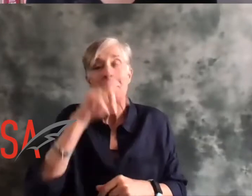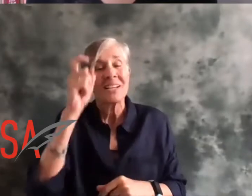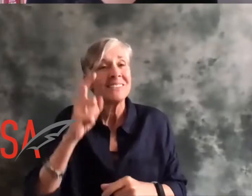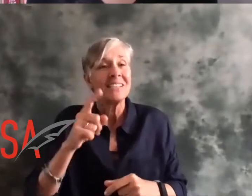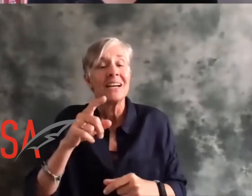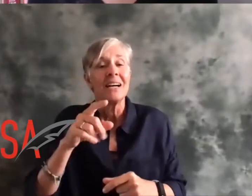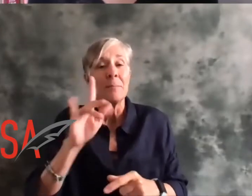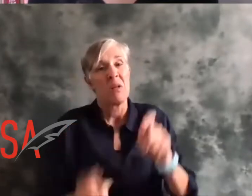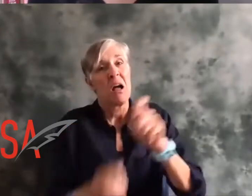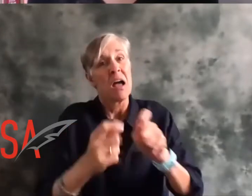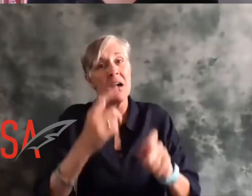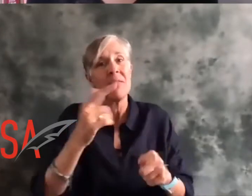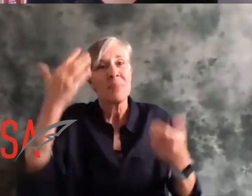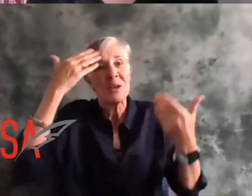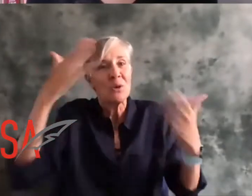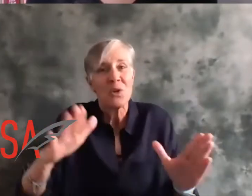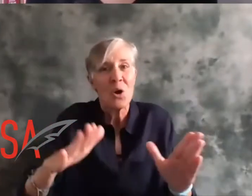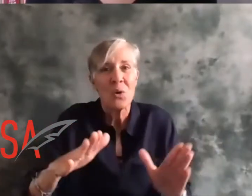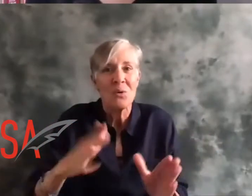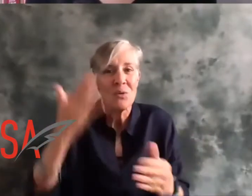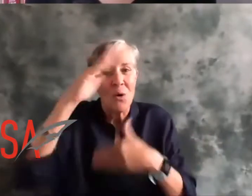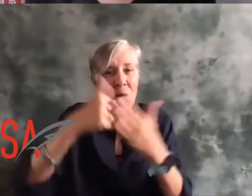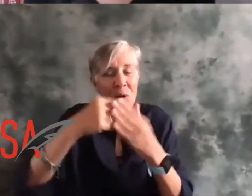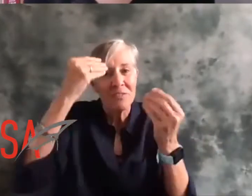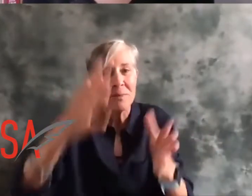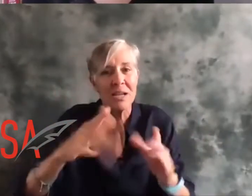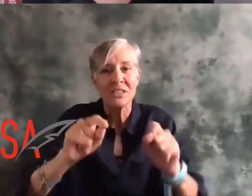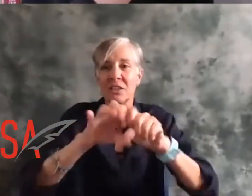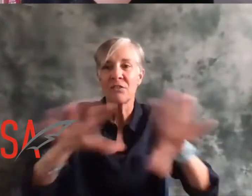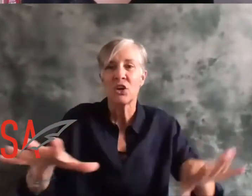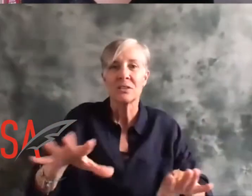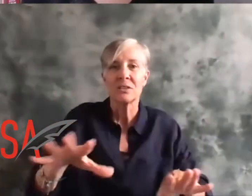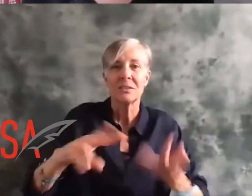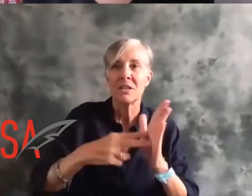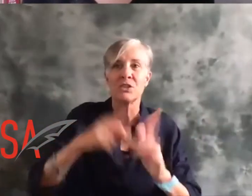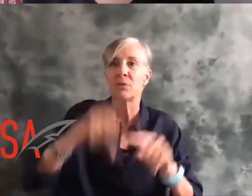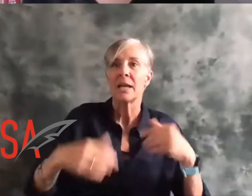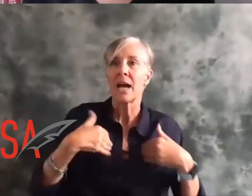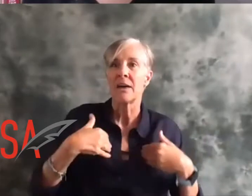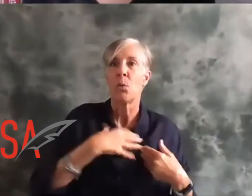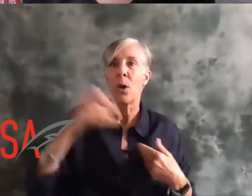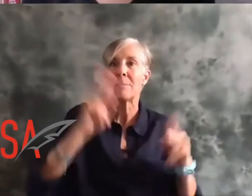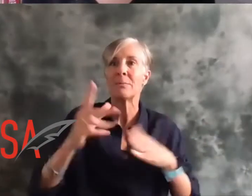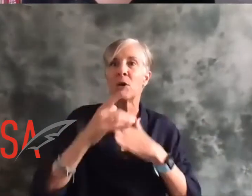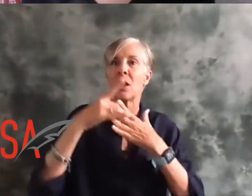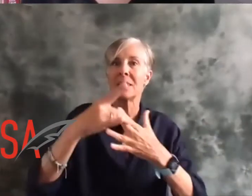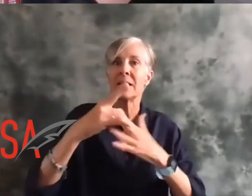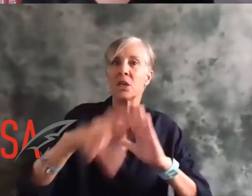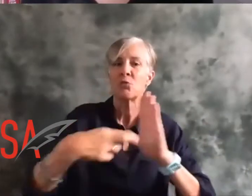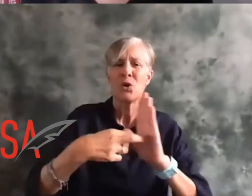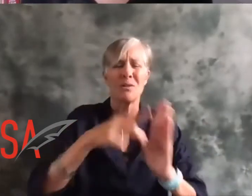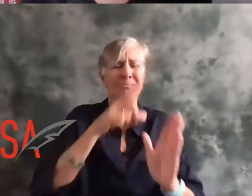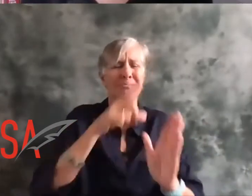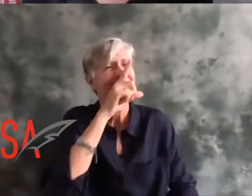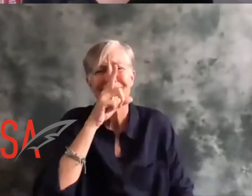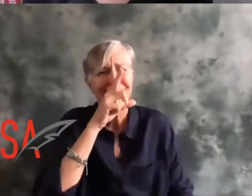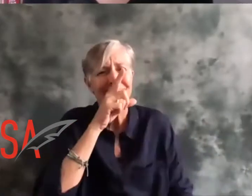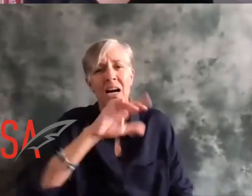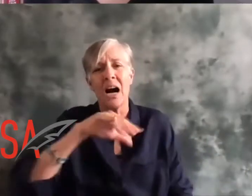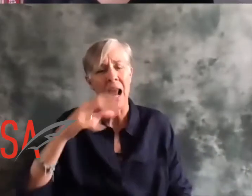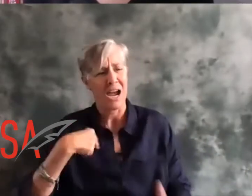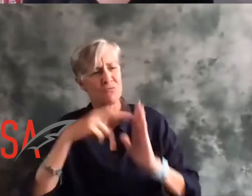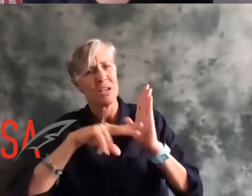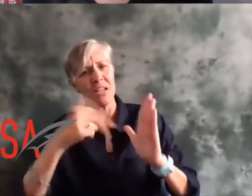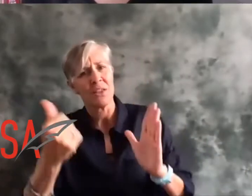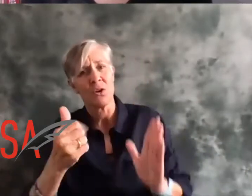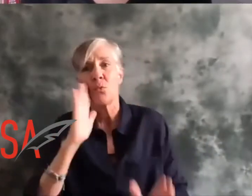because it's not saying that that you can't make any white leads anymore. And I had read a headline that said, "Are there